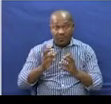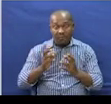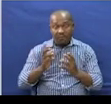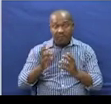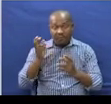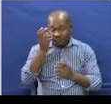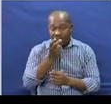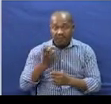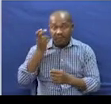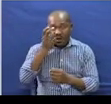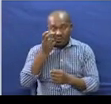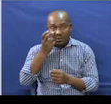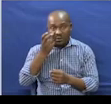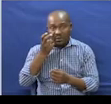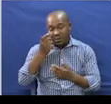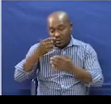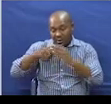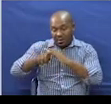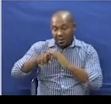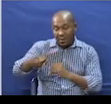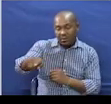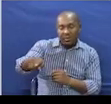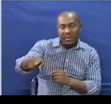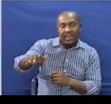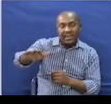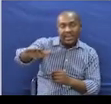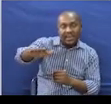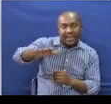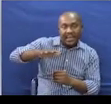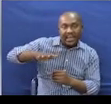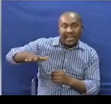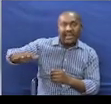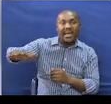in a certain geographical area.